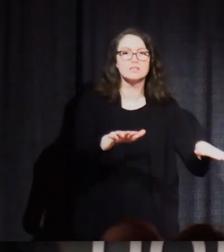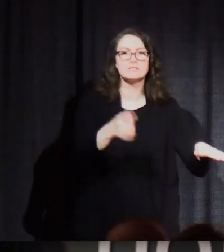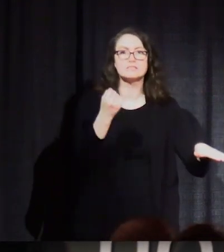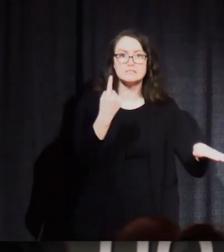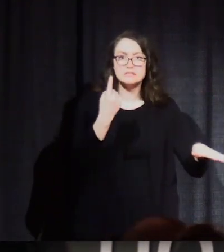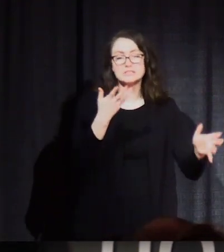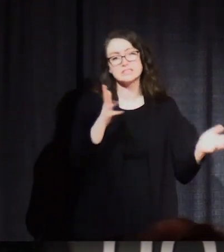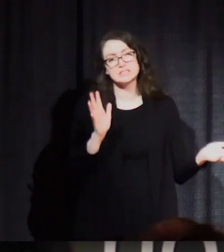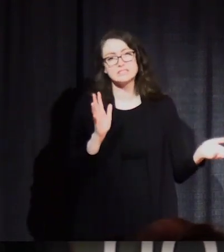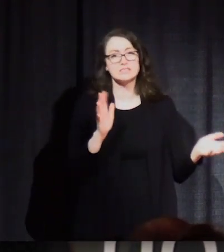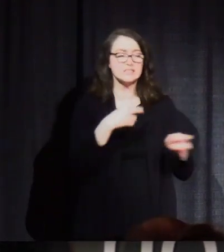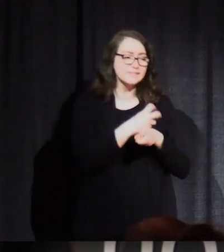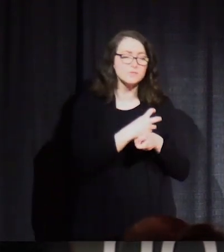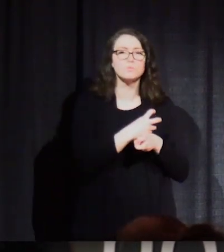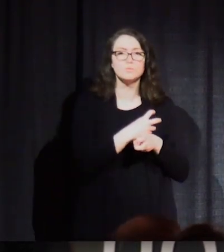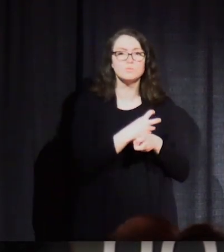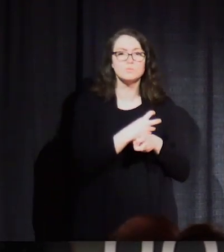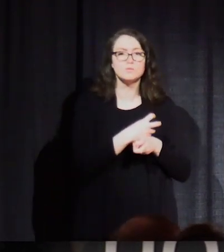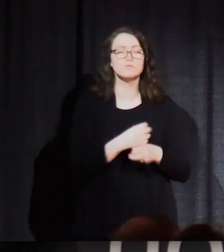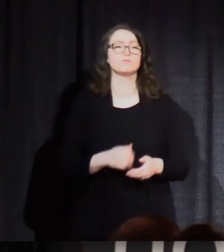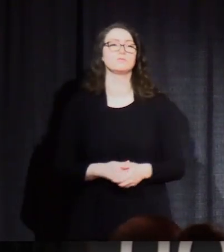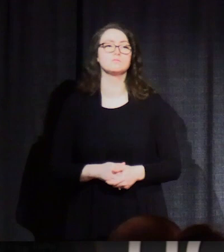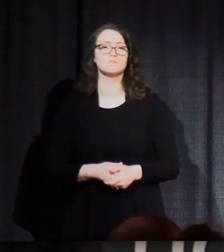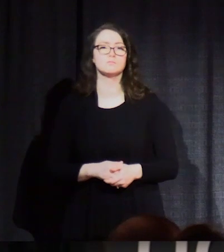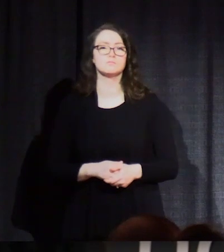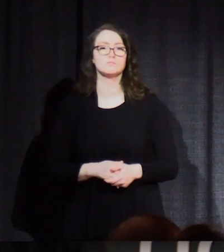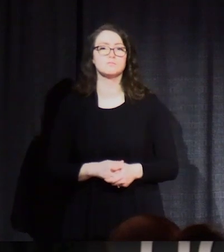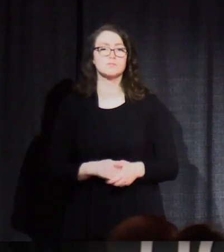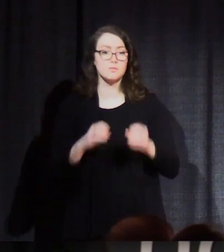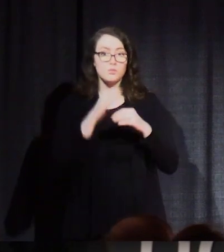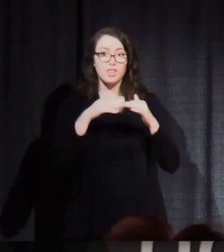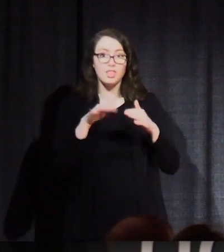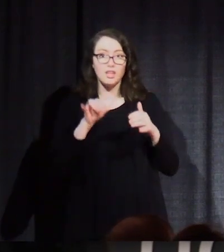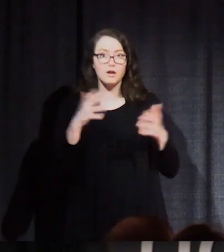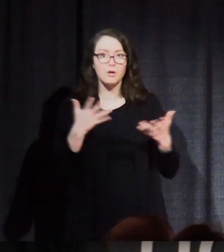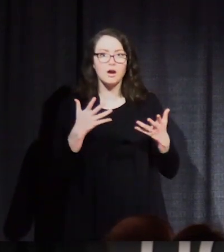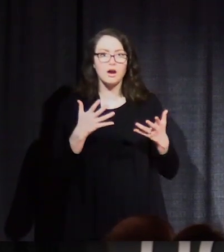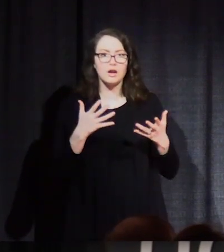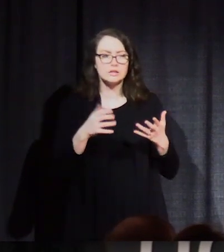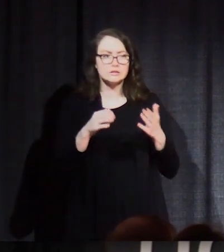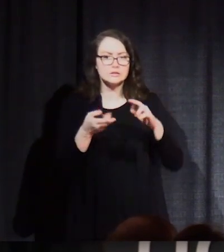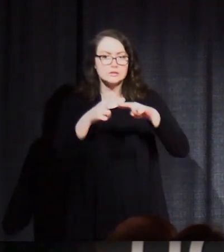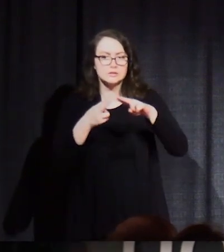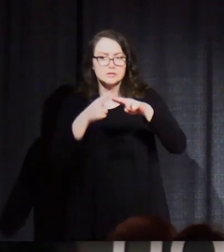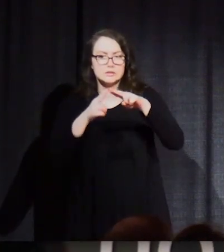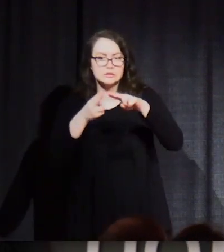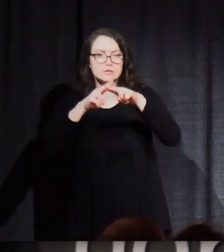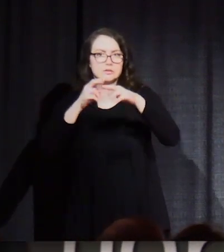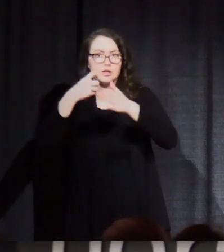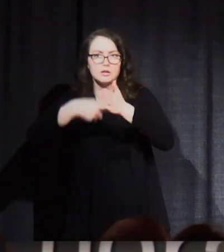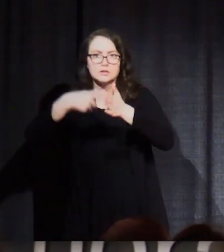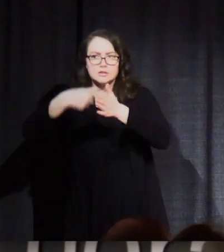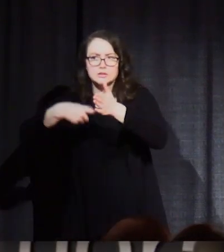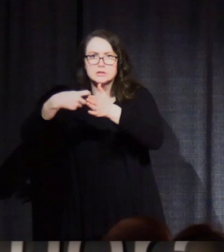and more remote locations. More than that, fuel that was once inexpensive has crept up in cost, and with a